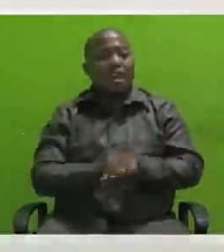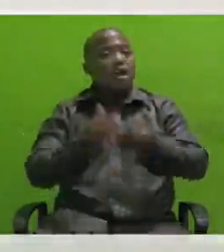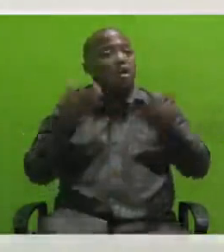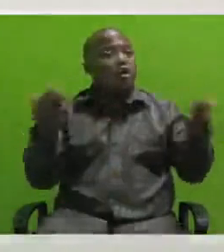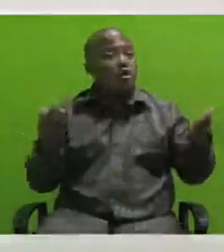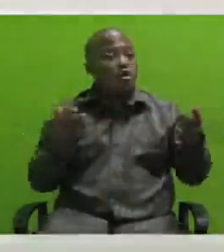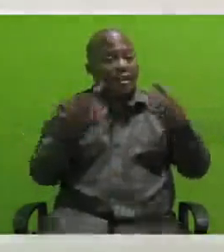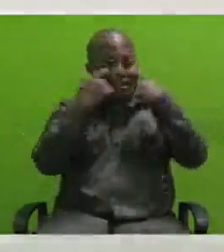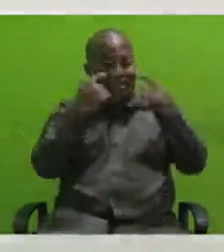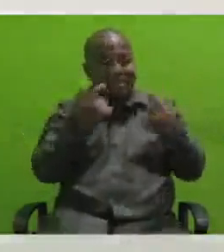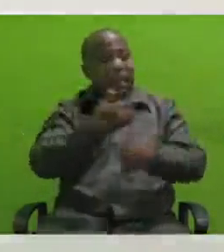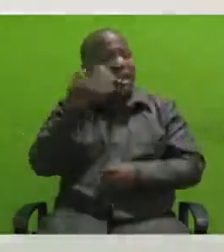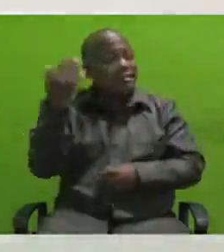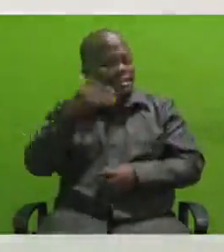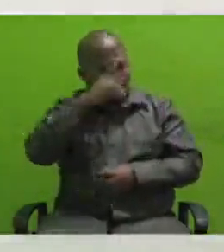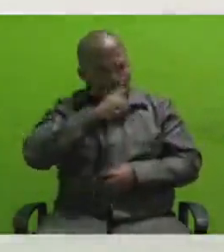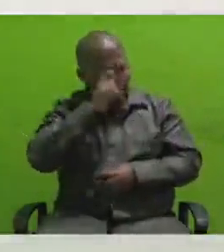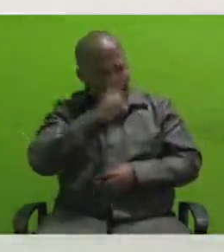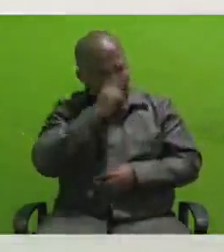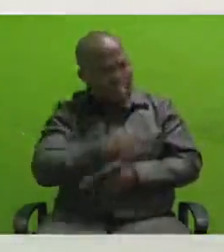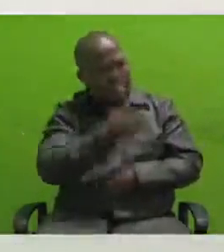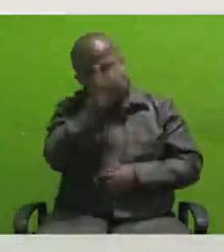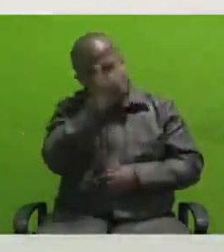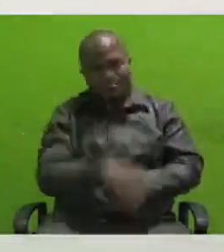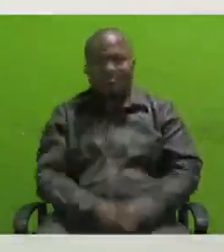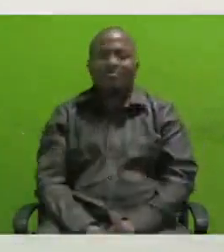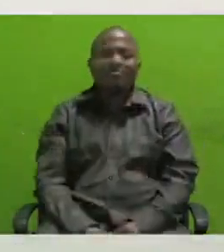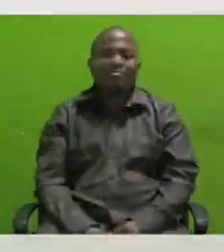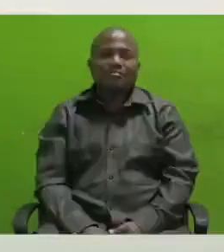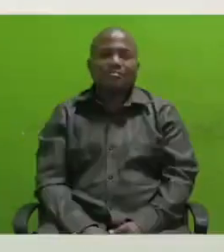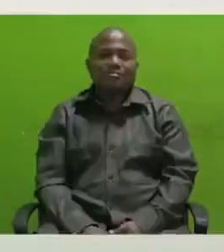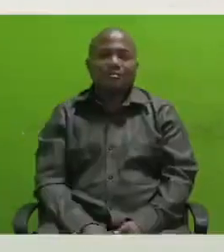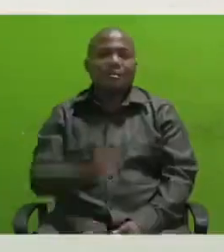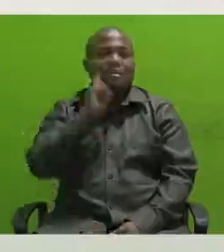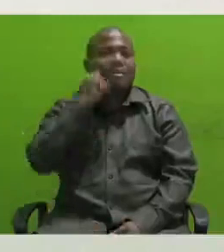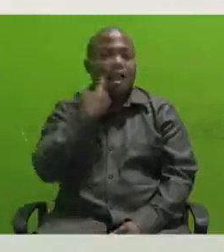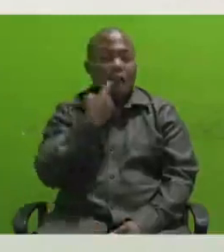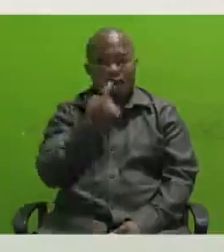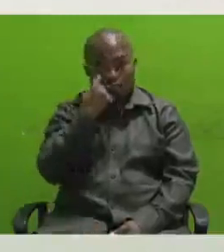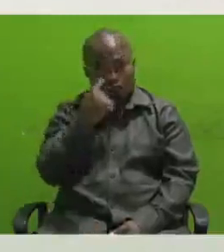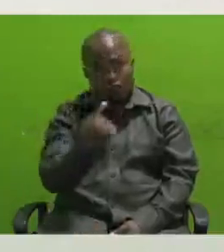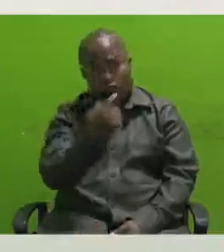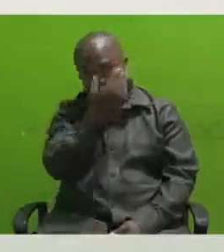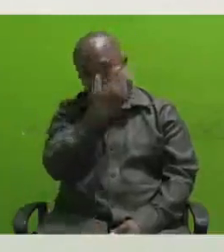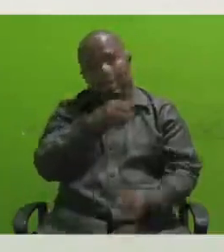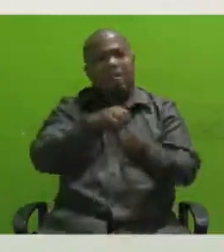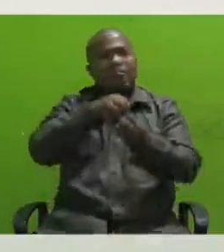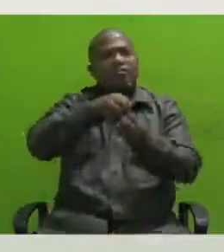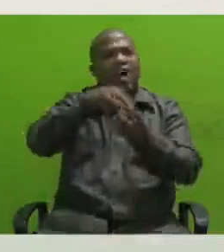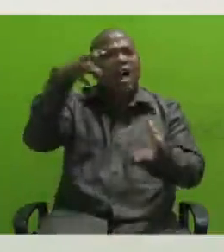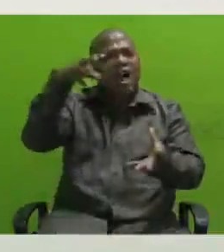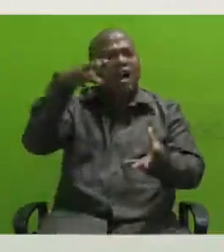Who has seen anything, any observation marked from the table? If you try to look the